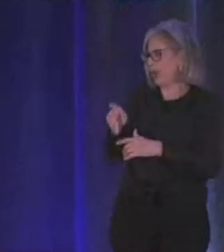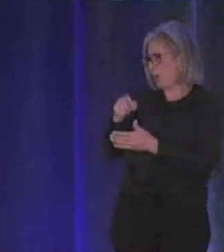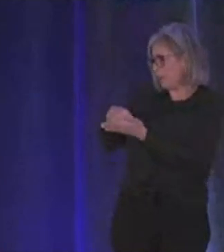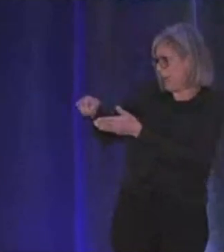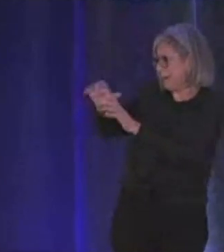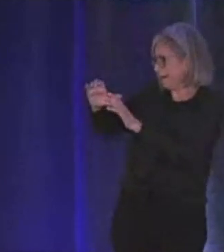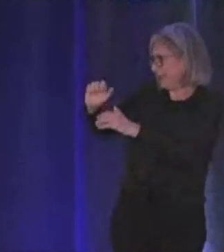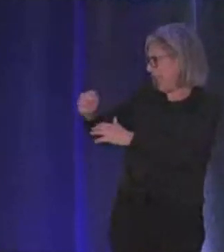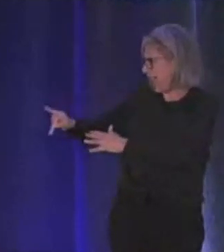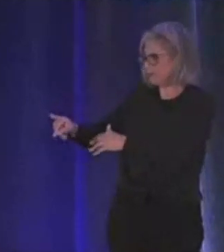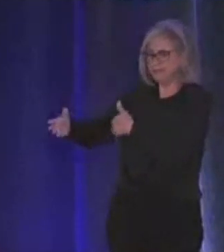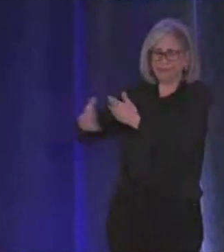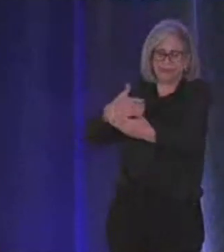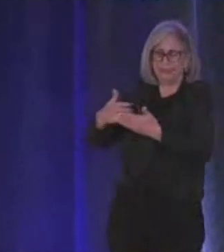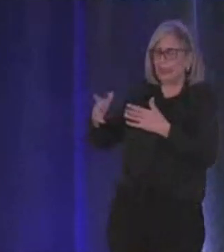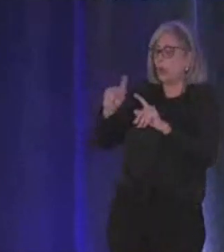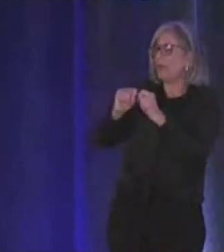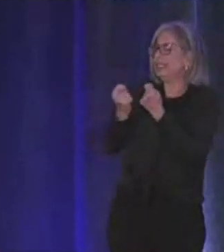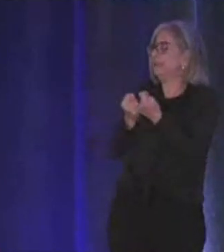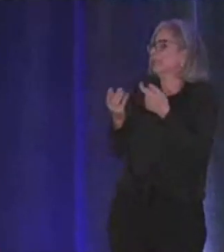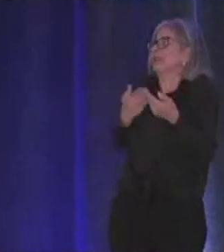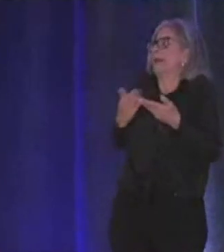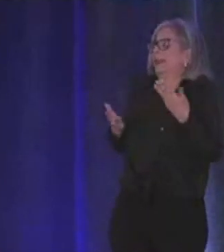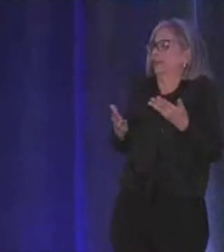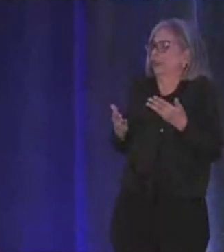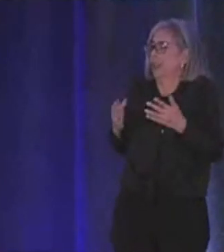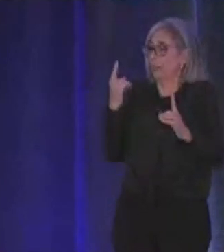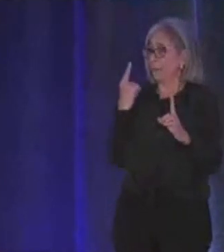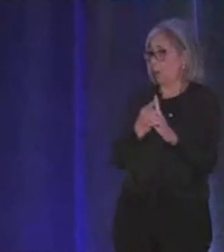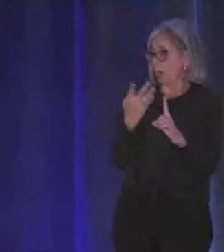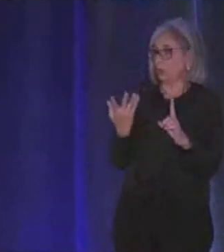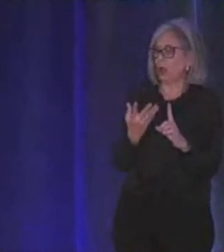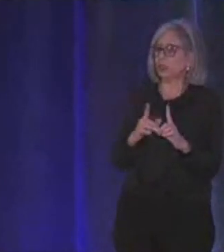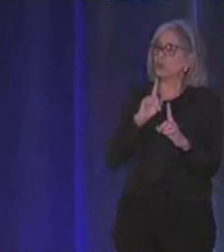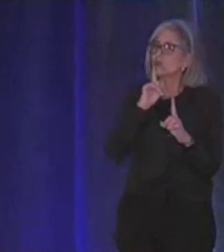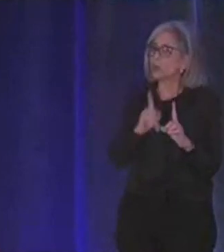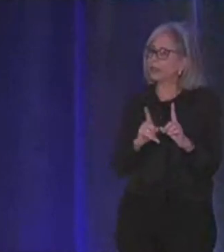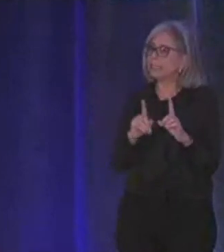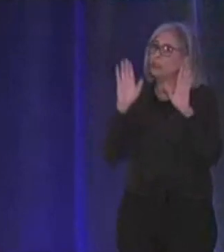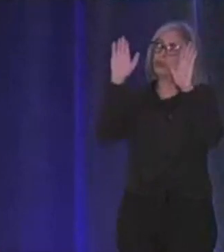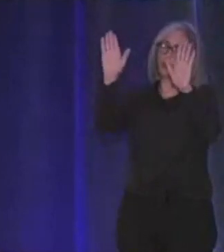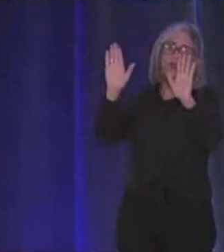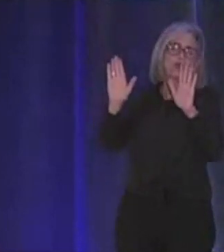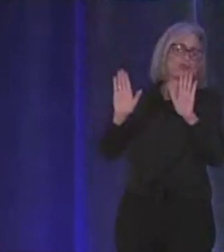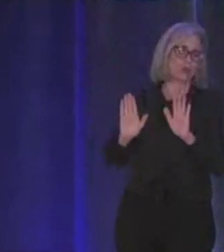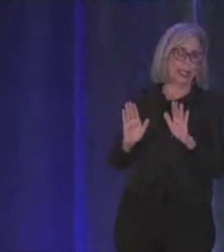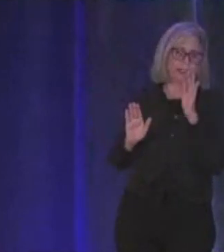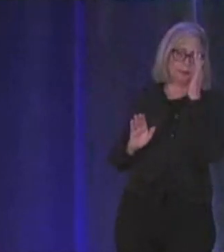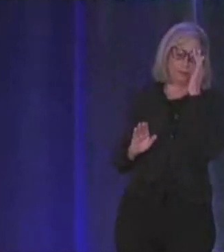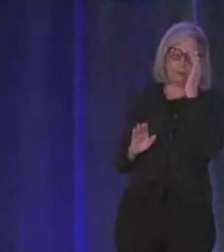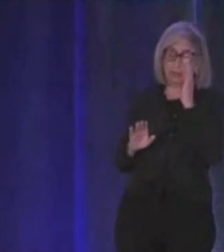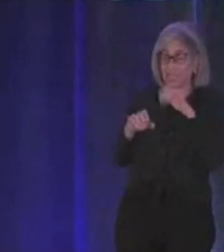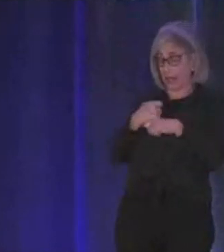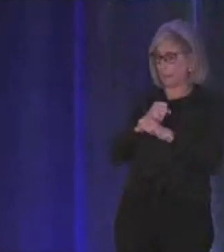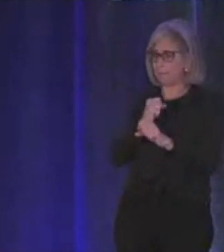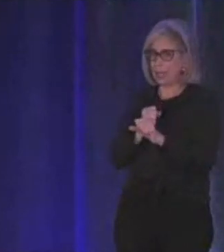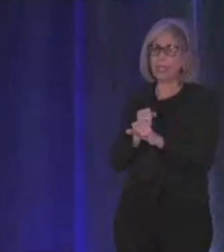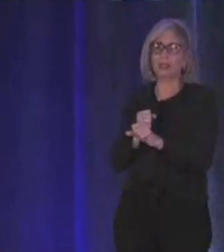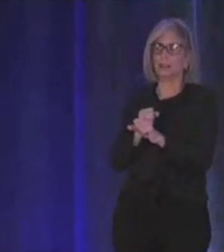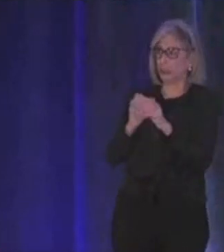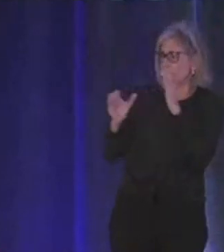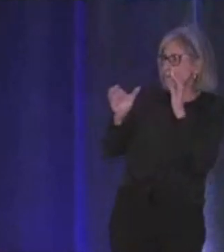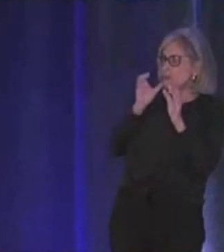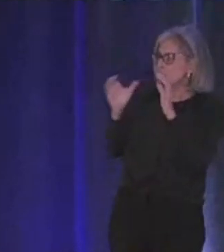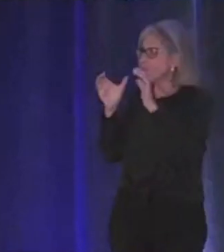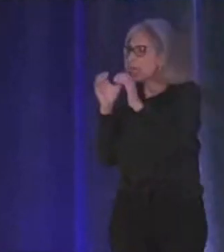payments app or the Teams one. And so I think this is something that's really great and can make